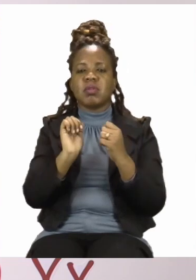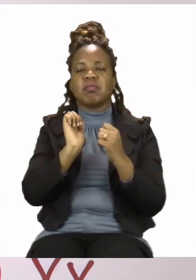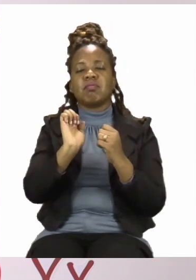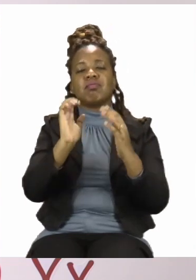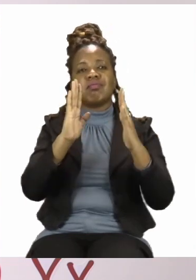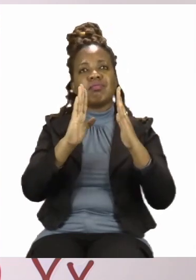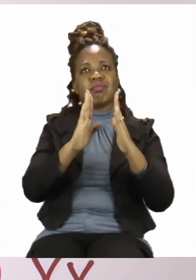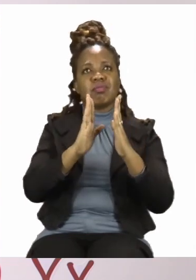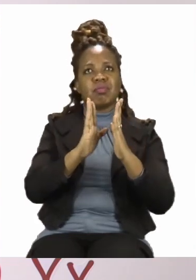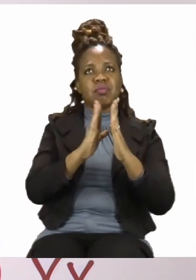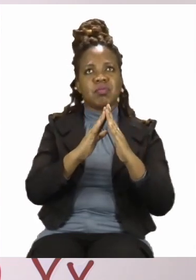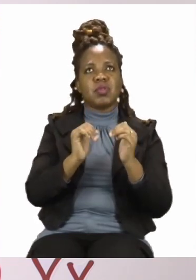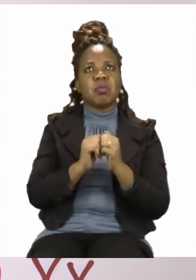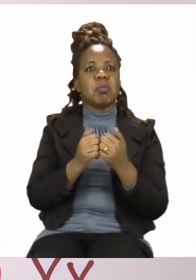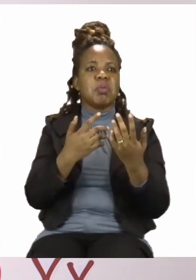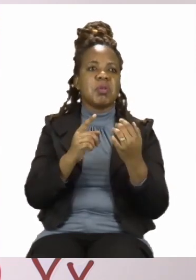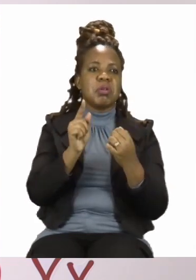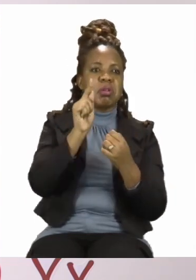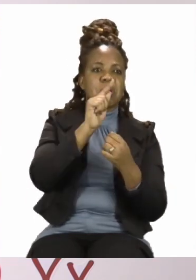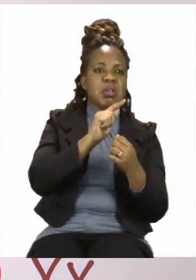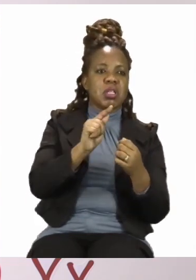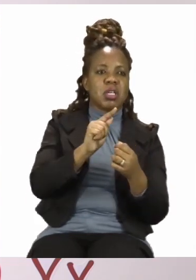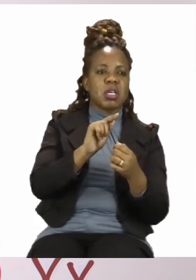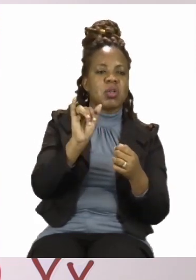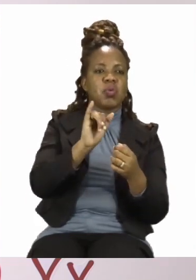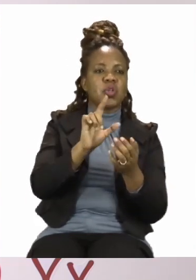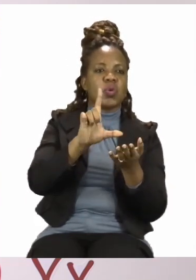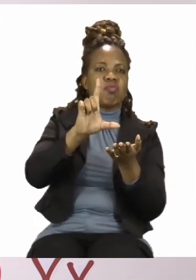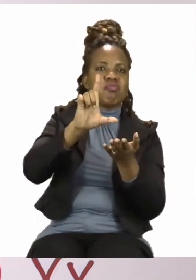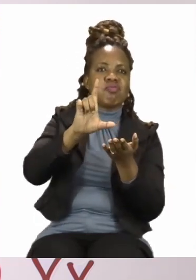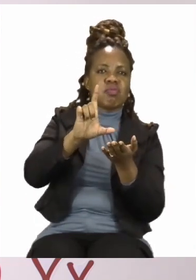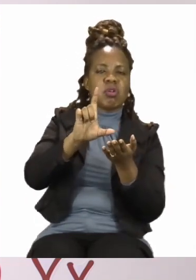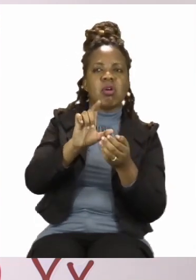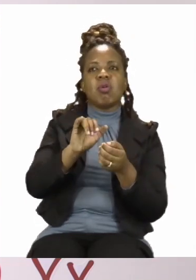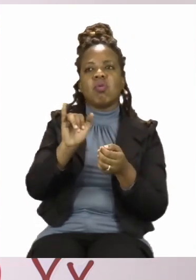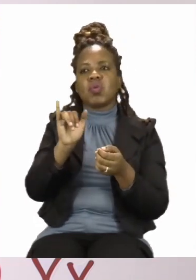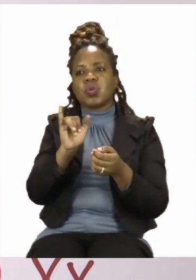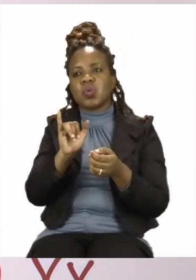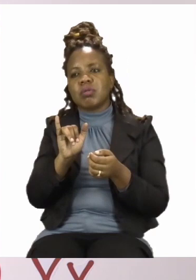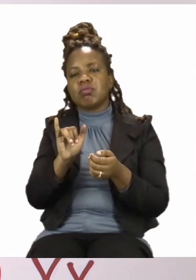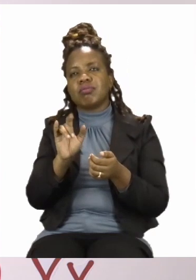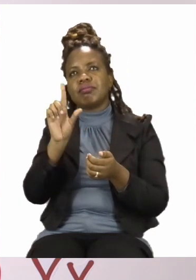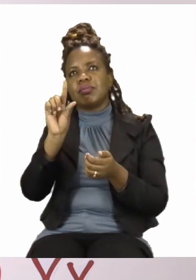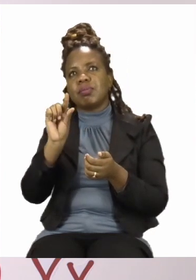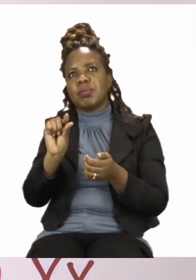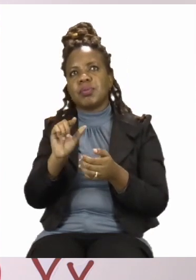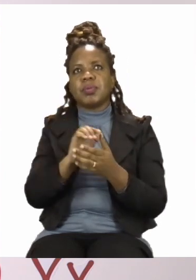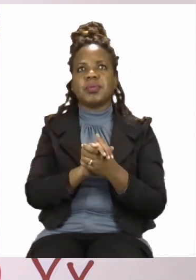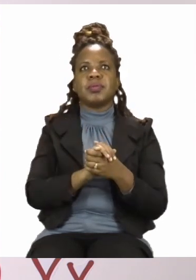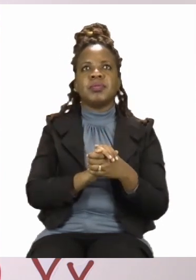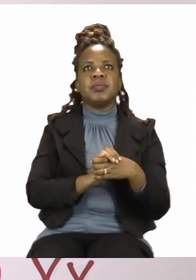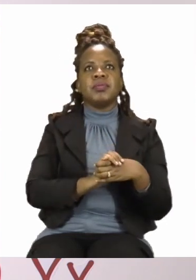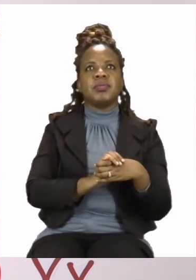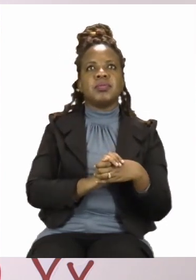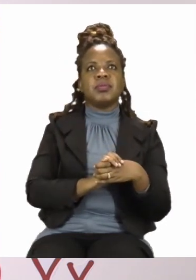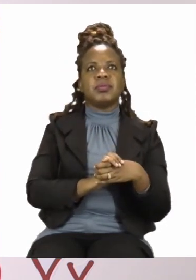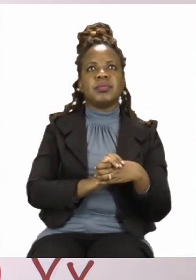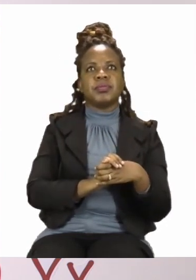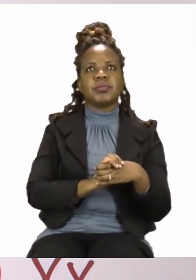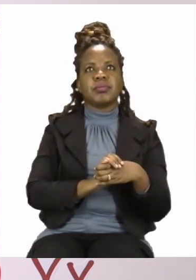more or less. They have done the first one for you by showing you that 2 bottles of water